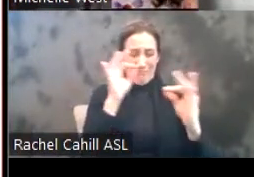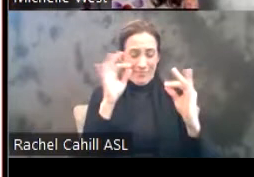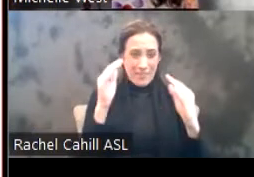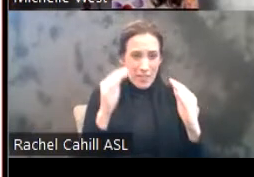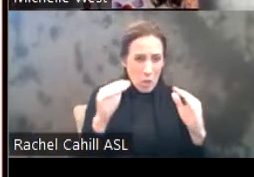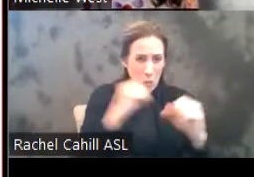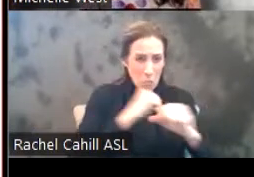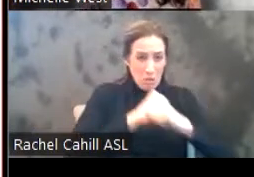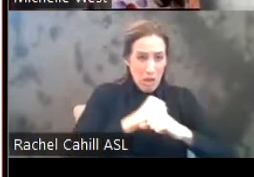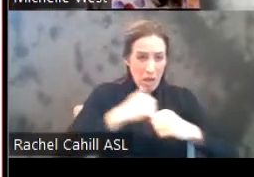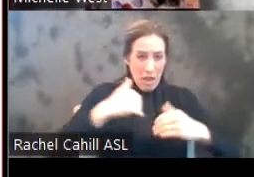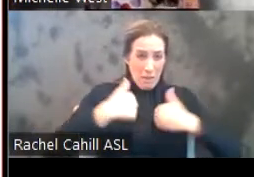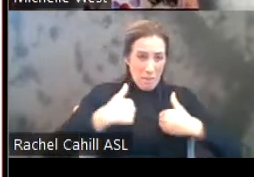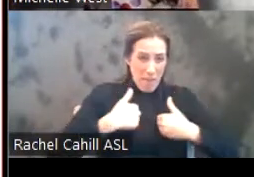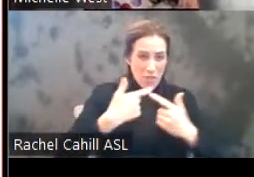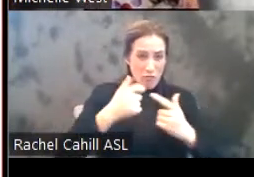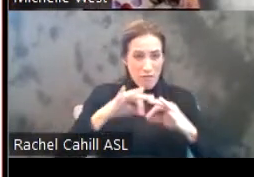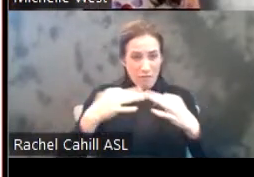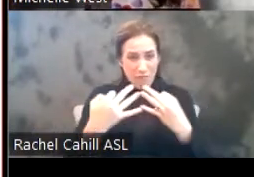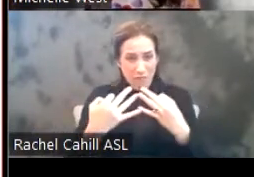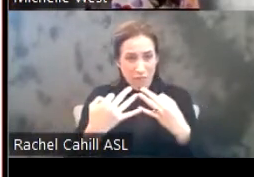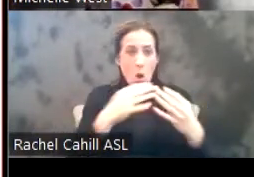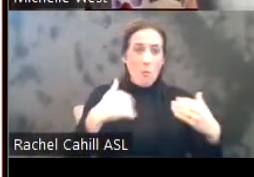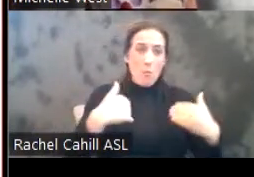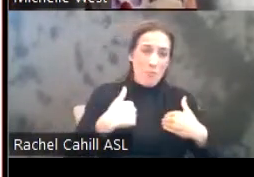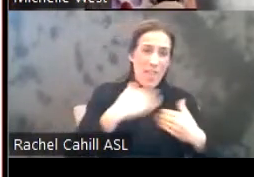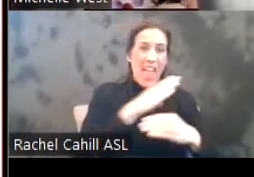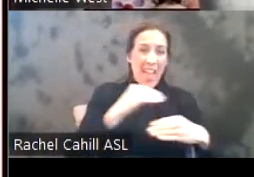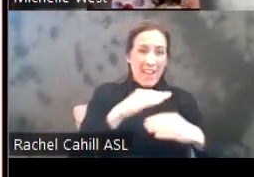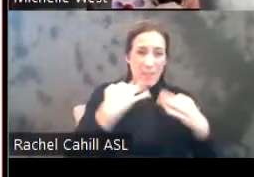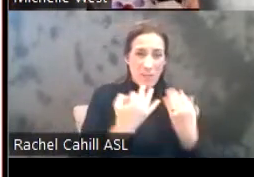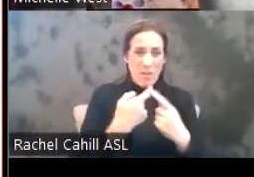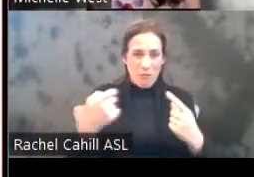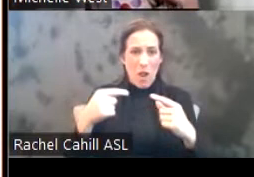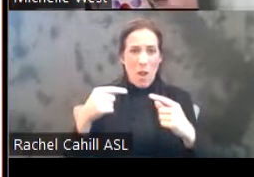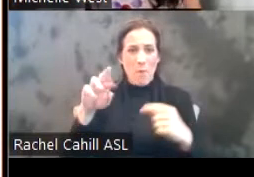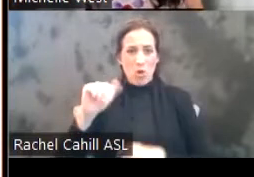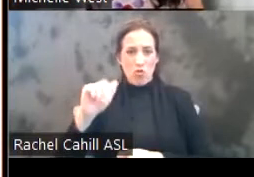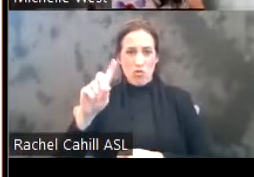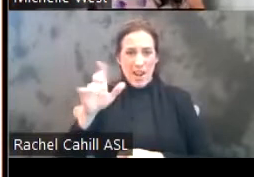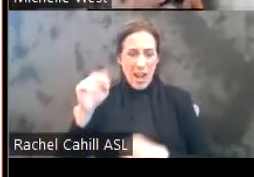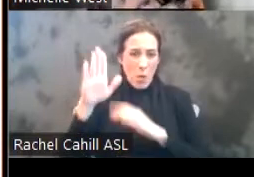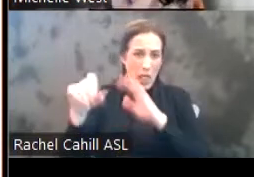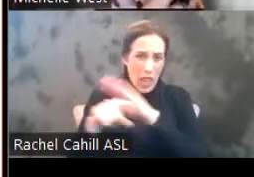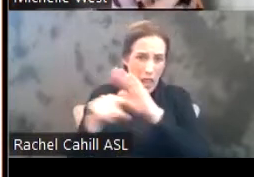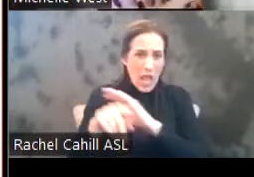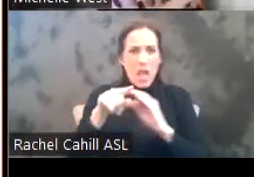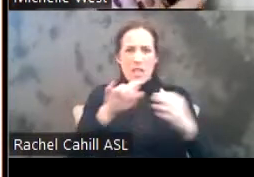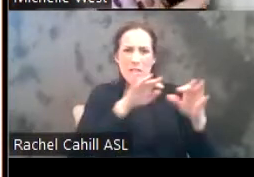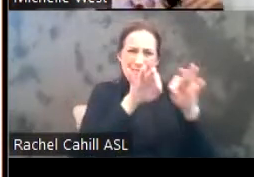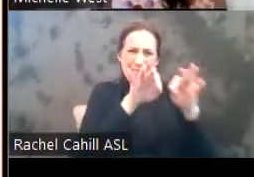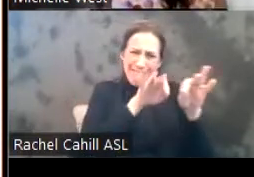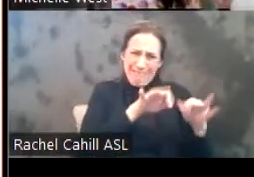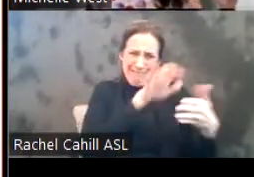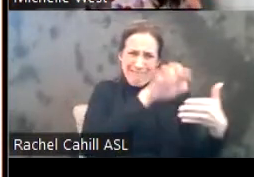has like a yellow box with like bulleted list and the price, and radon kills one person every 25 minutes.